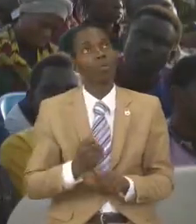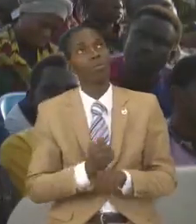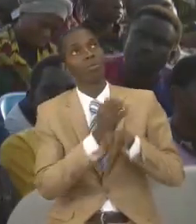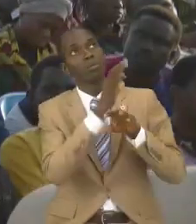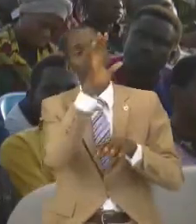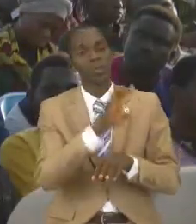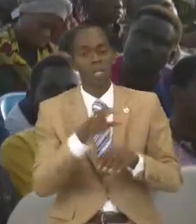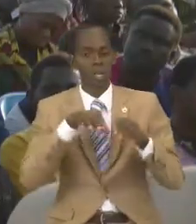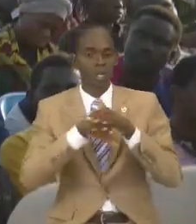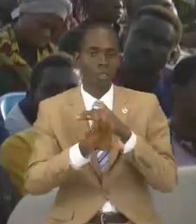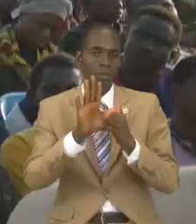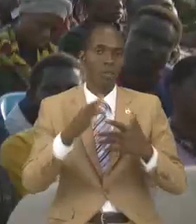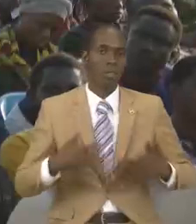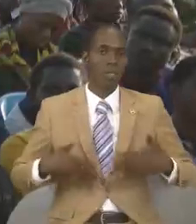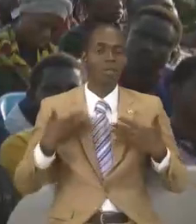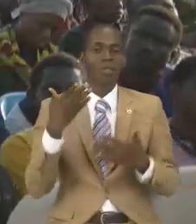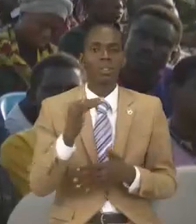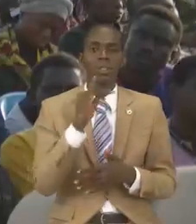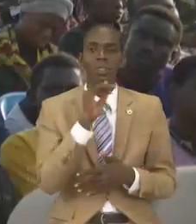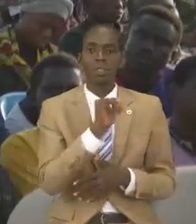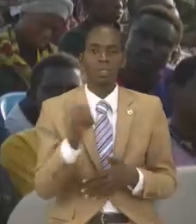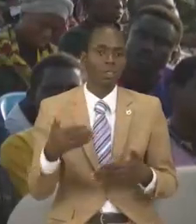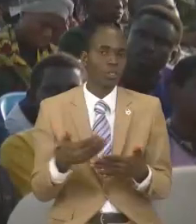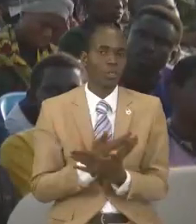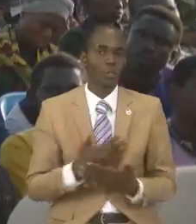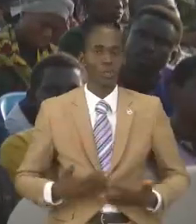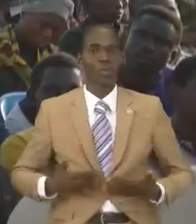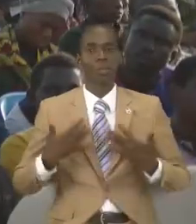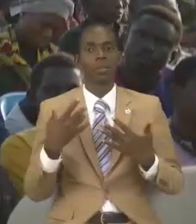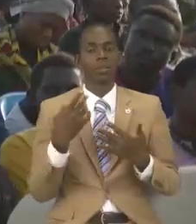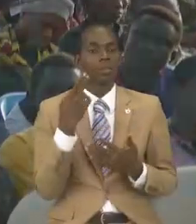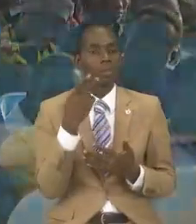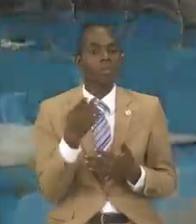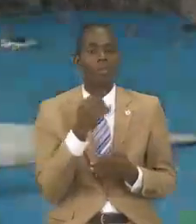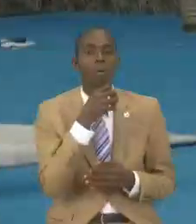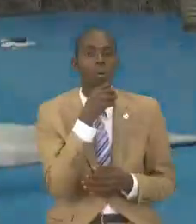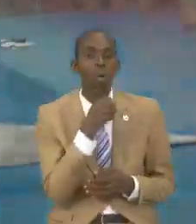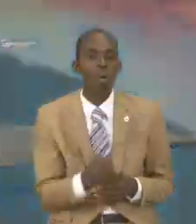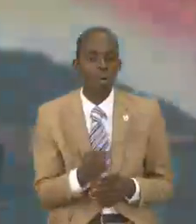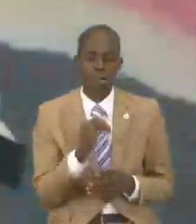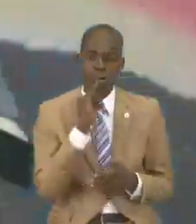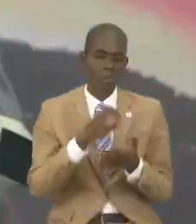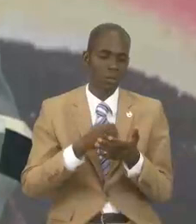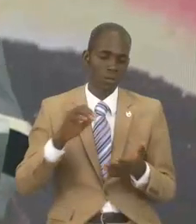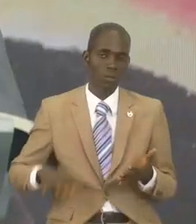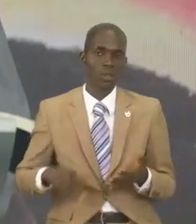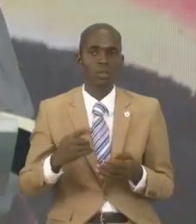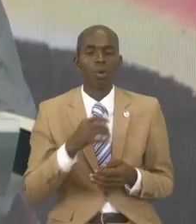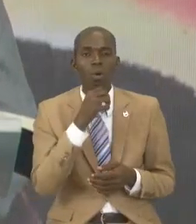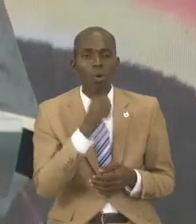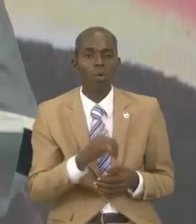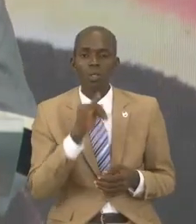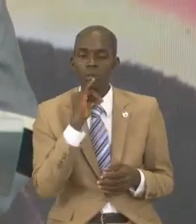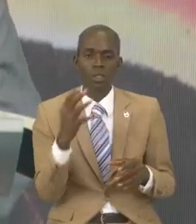life, there's a new life. The old is crucified. The old is taken away.